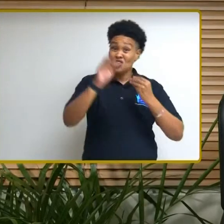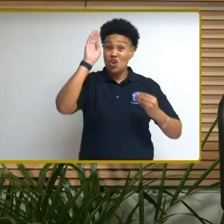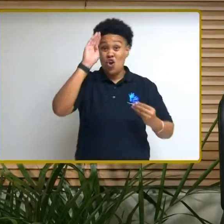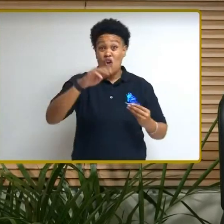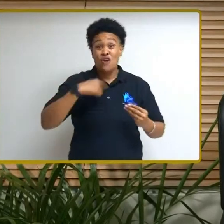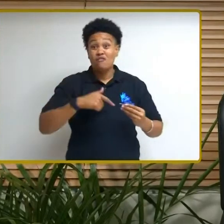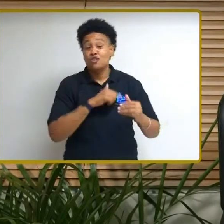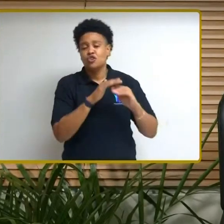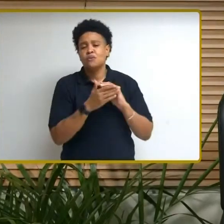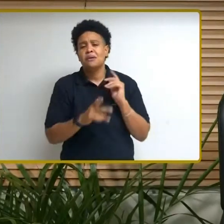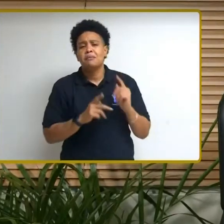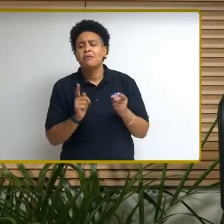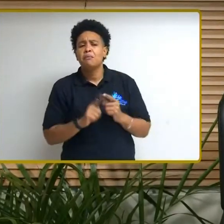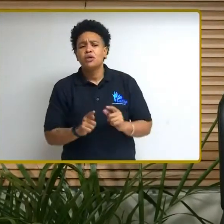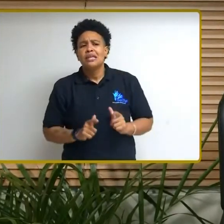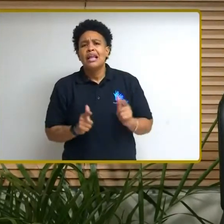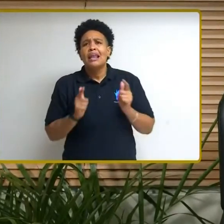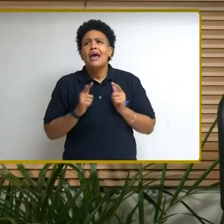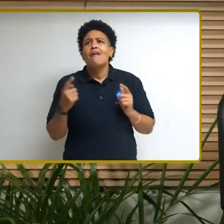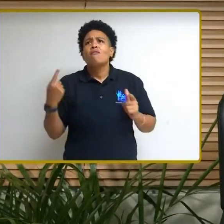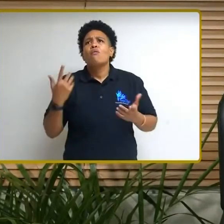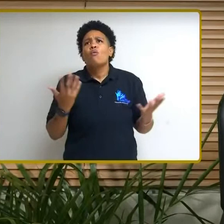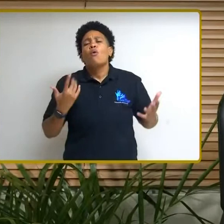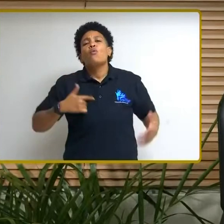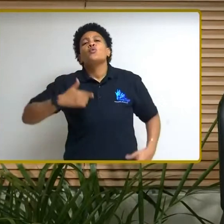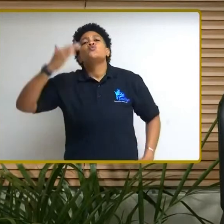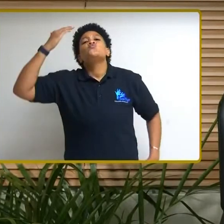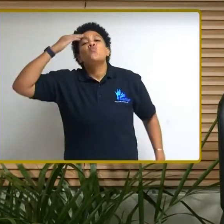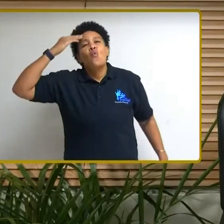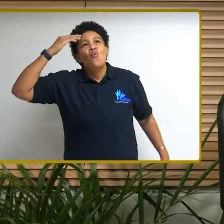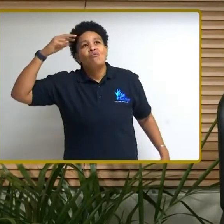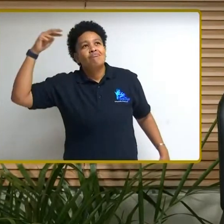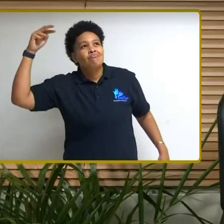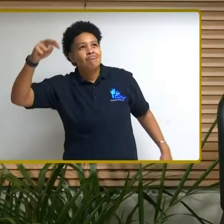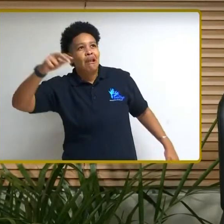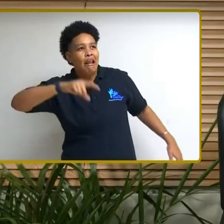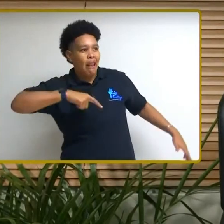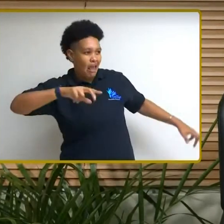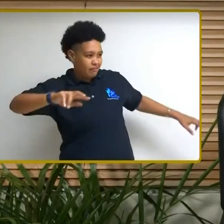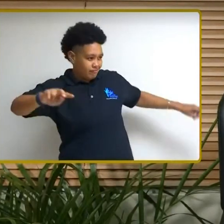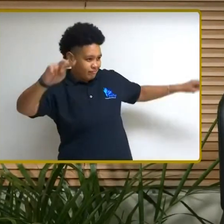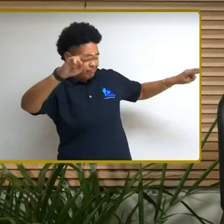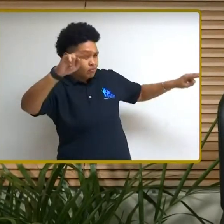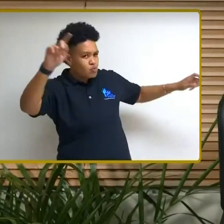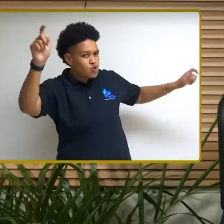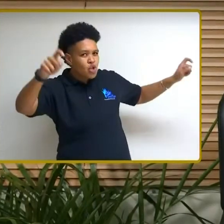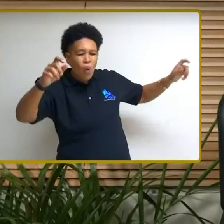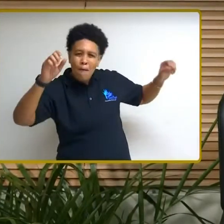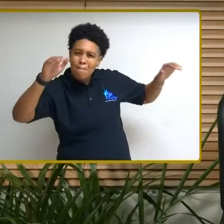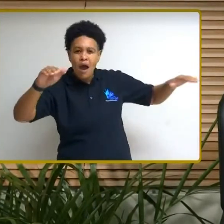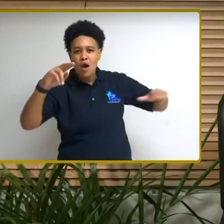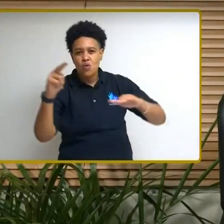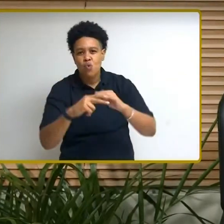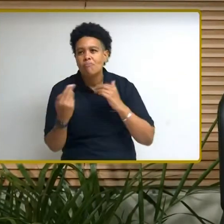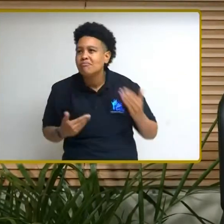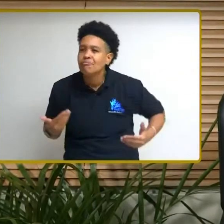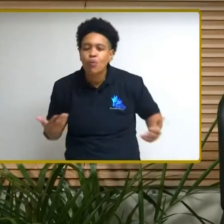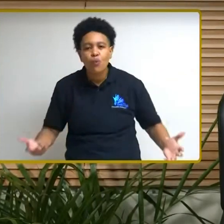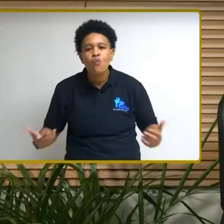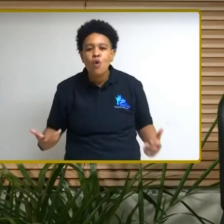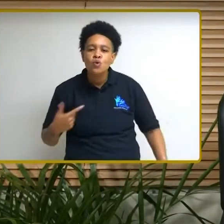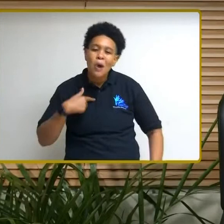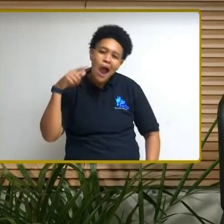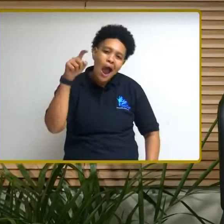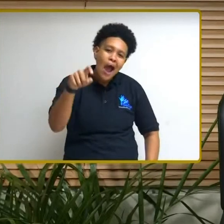as Jamaicans and to life as we know it. And in this instance, we are asking, we are pleading, we are